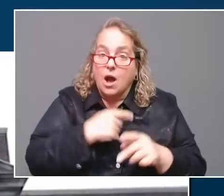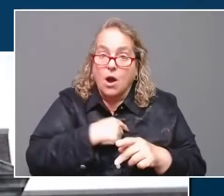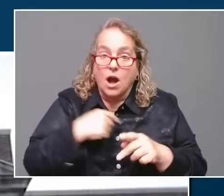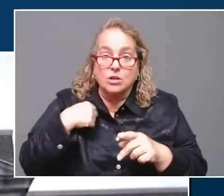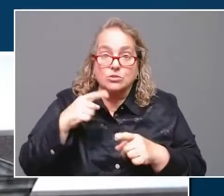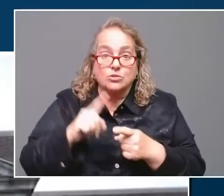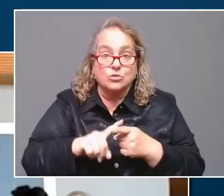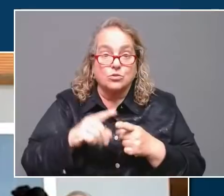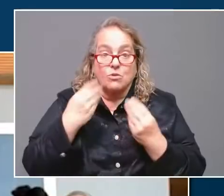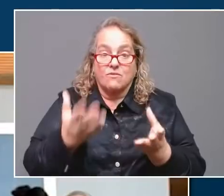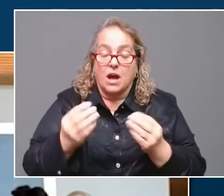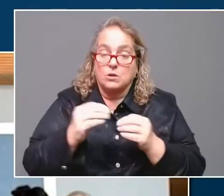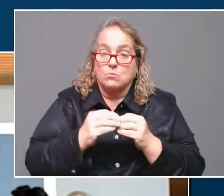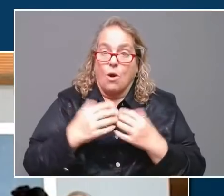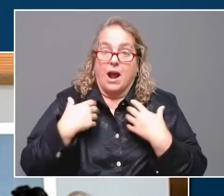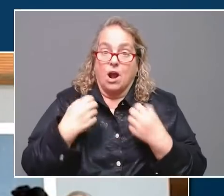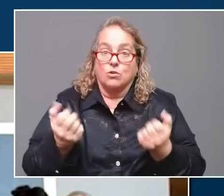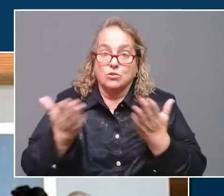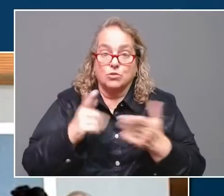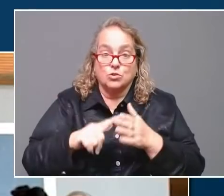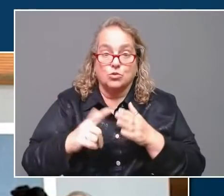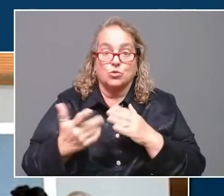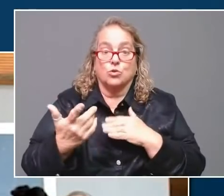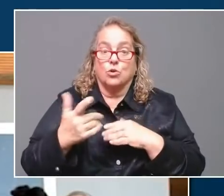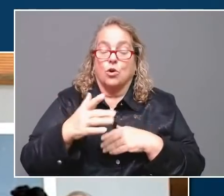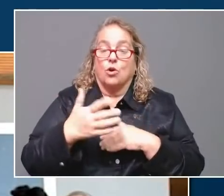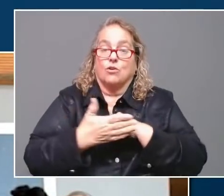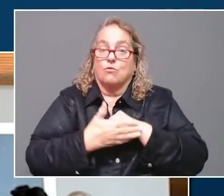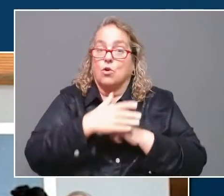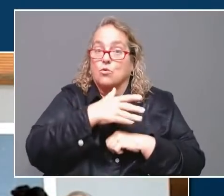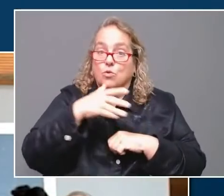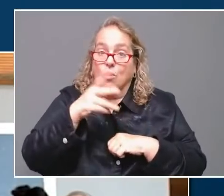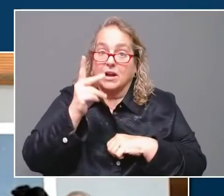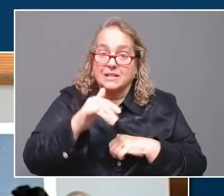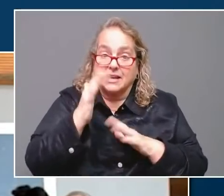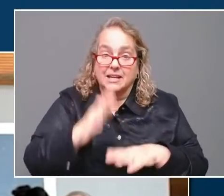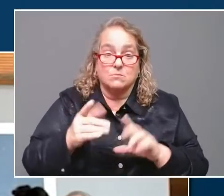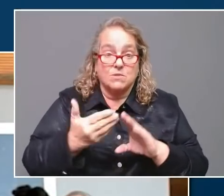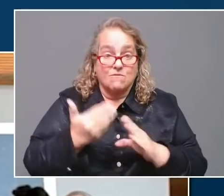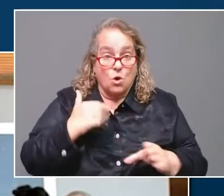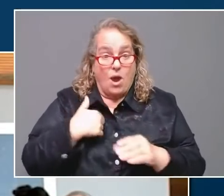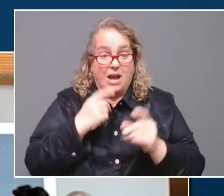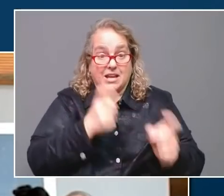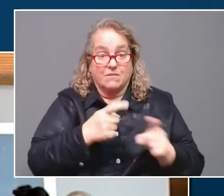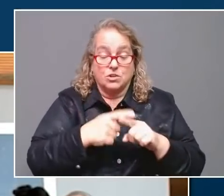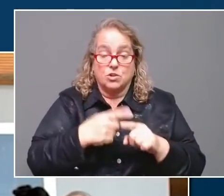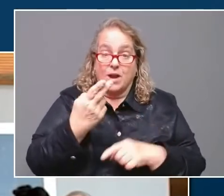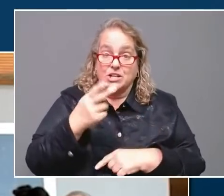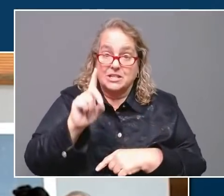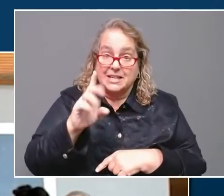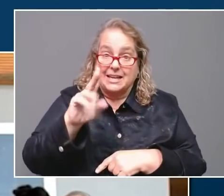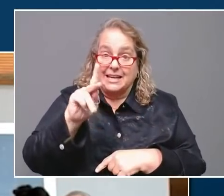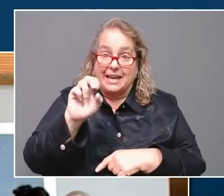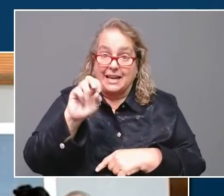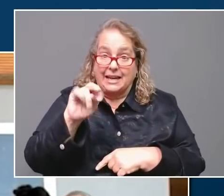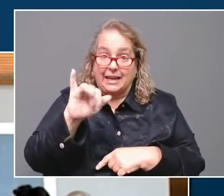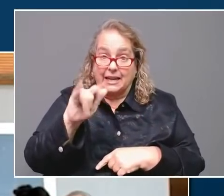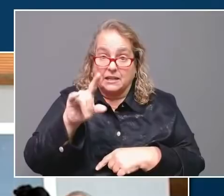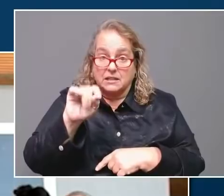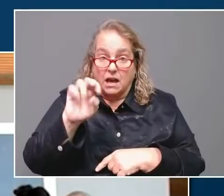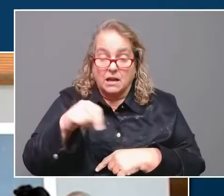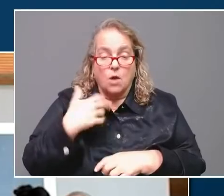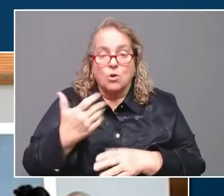to rural Kentucky. Before I turn it over to H.D. Cannington, I'd like to thank some folks. First, it's Governor Andy